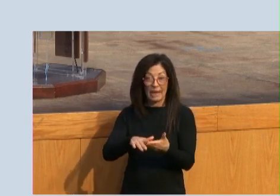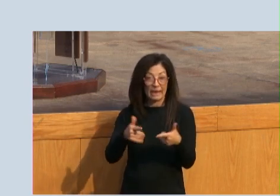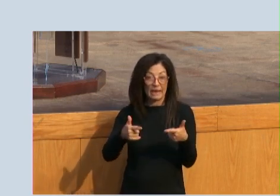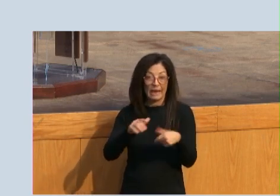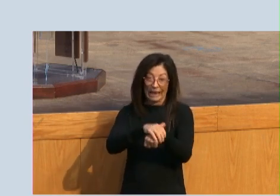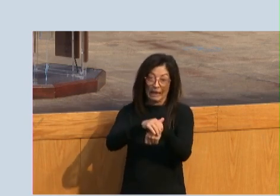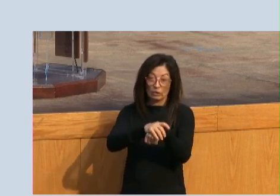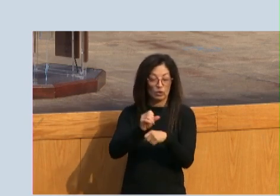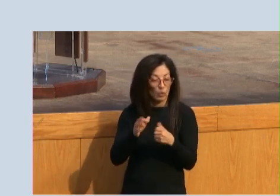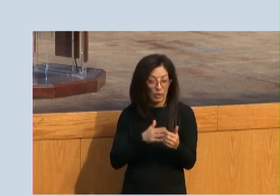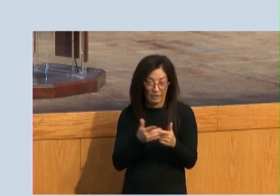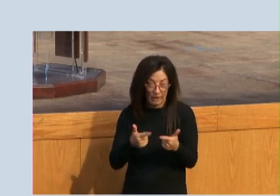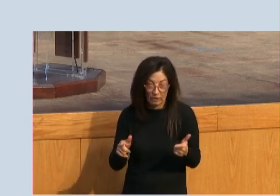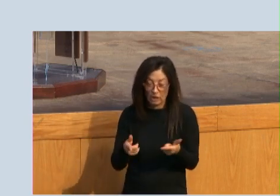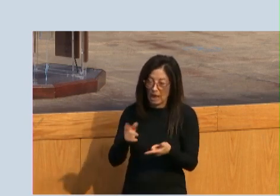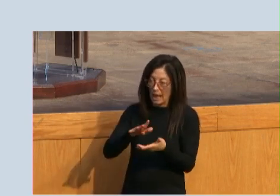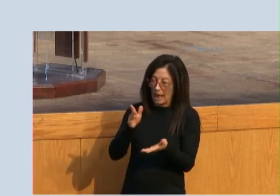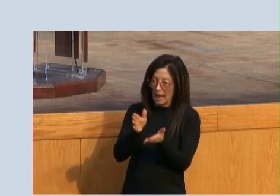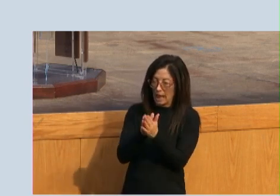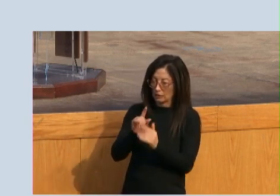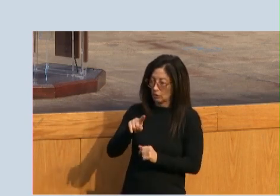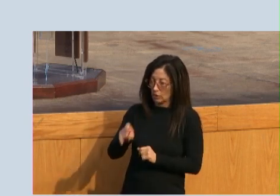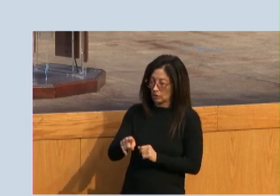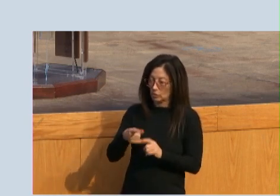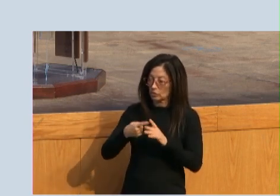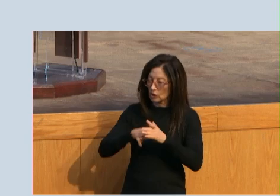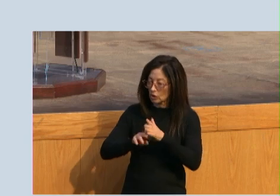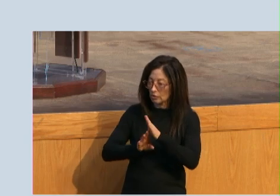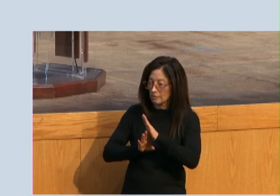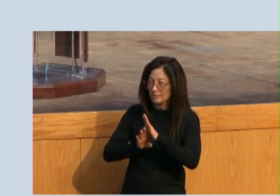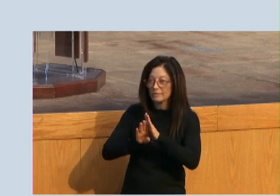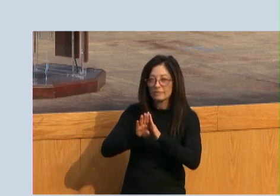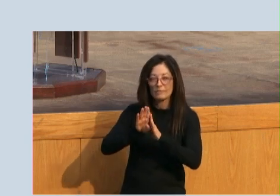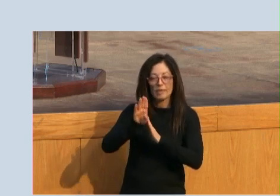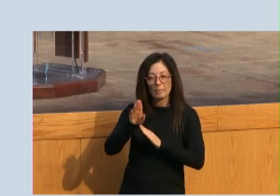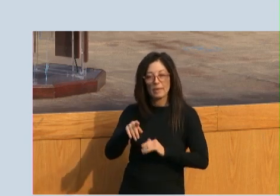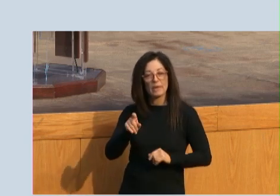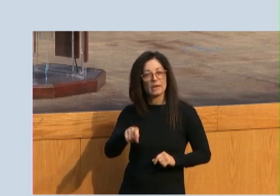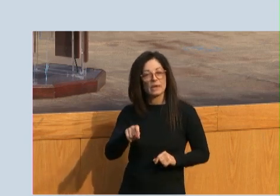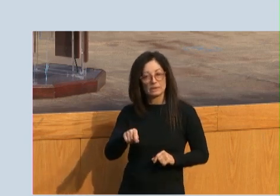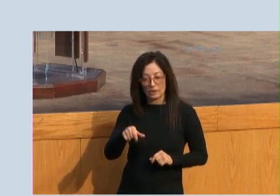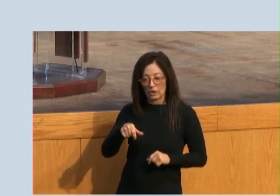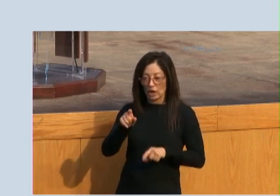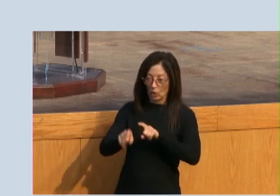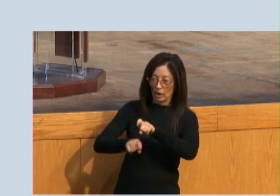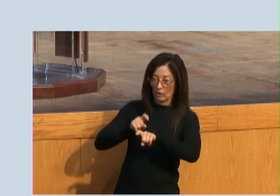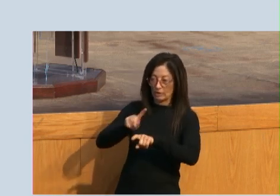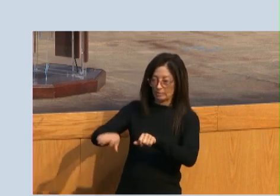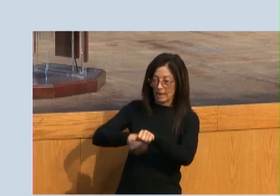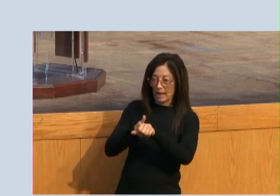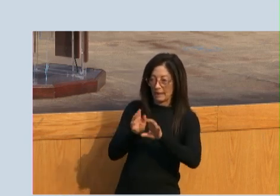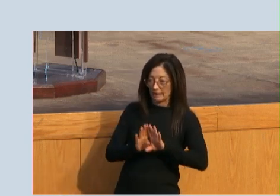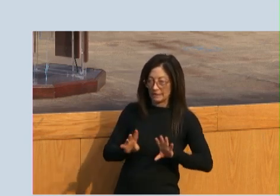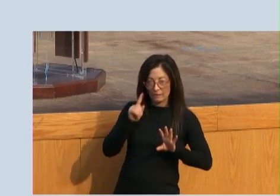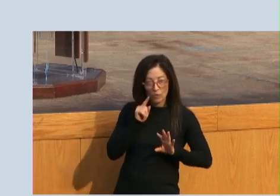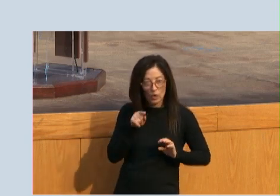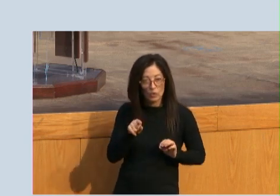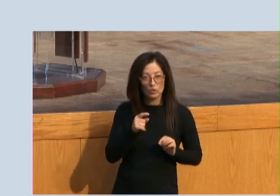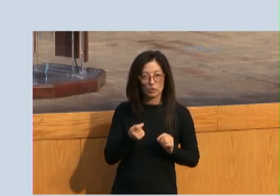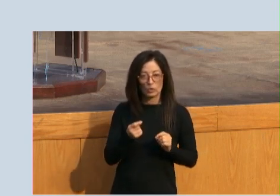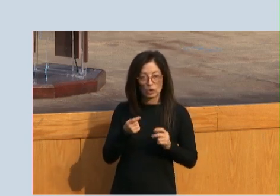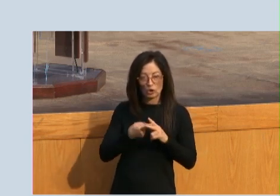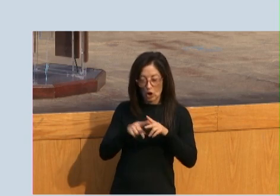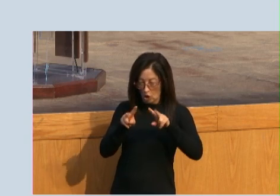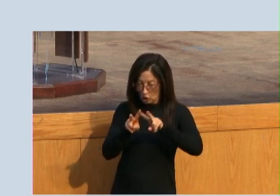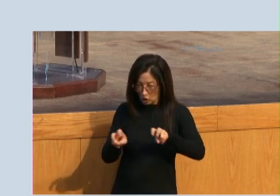would like to use, ask it a question, and it'll start to develop the necessary queries behind the scenes for you to start looking at your